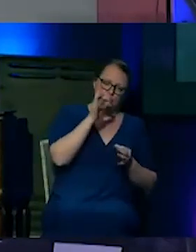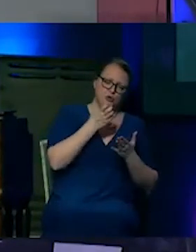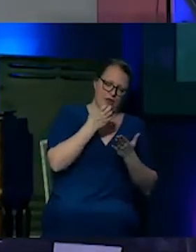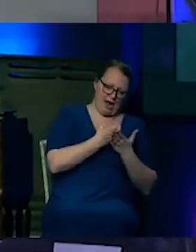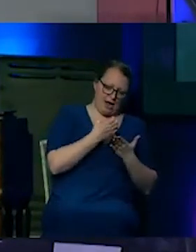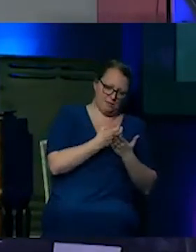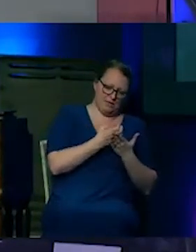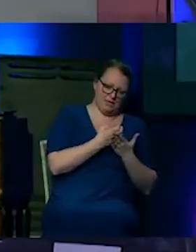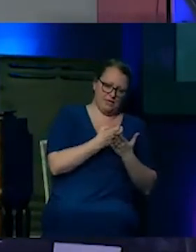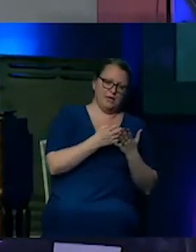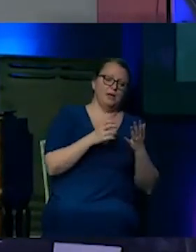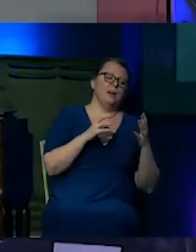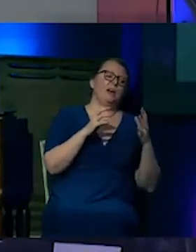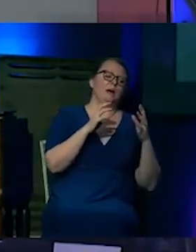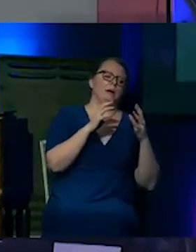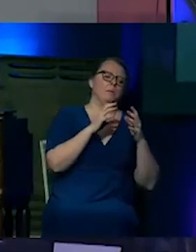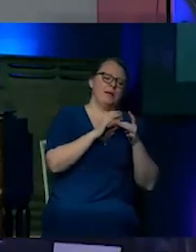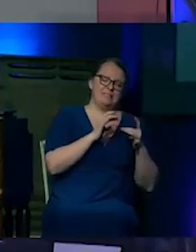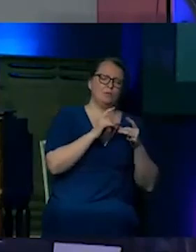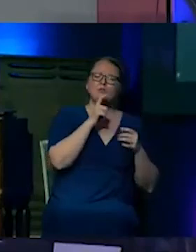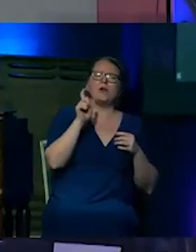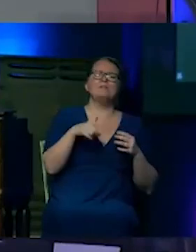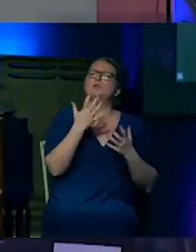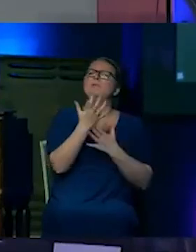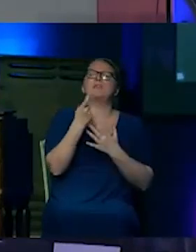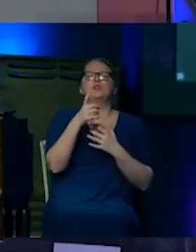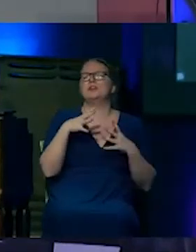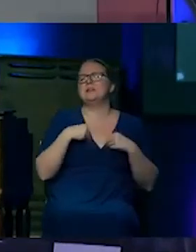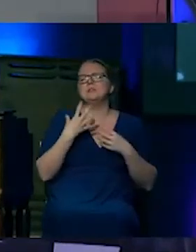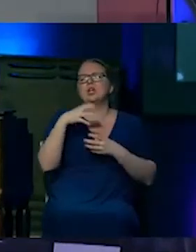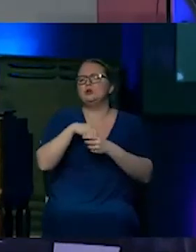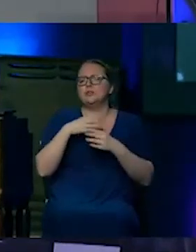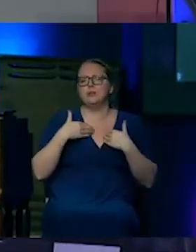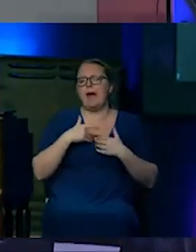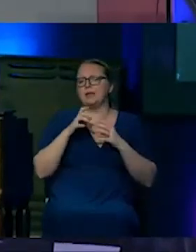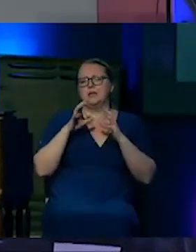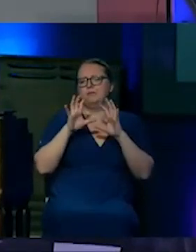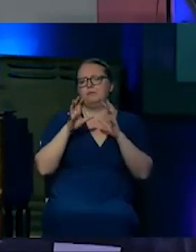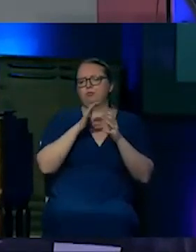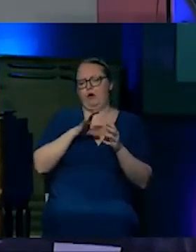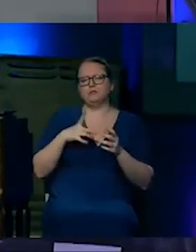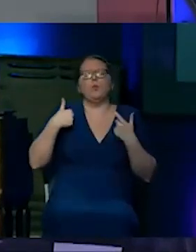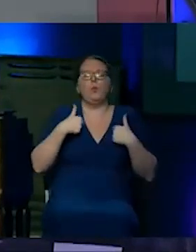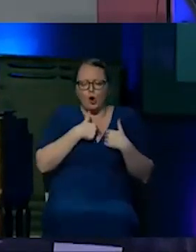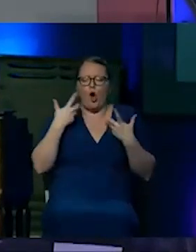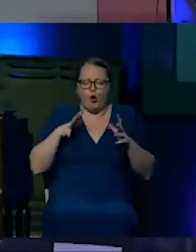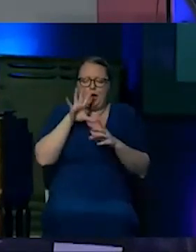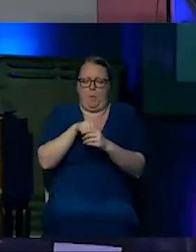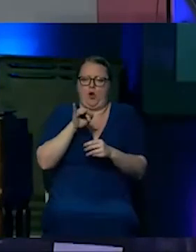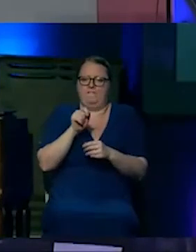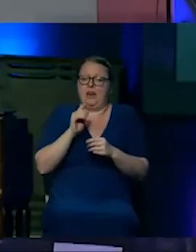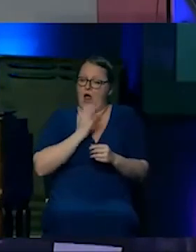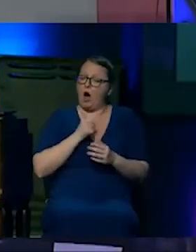economy, by saying, we do not have to beg for your acceptance and inclusion in the body of Christ. We are already part of it. And